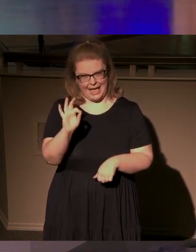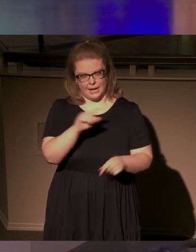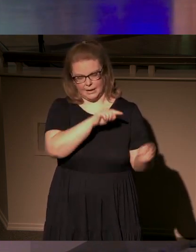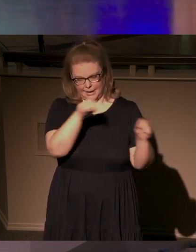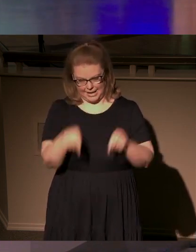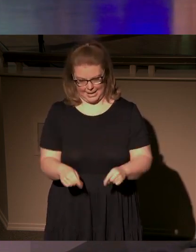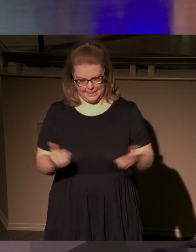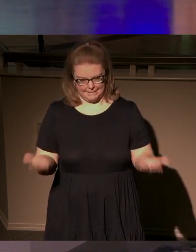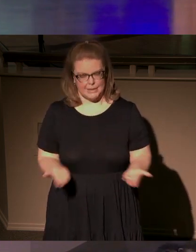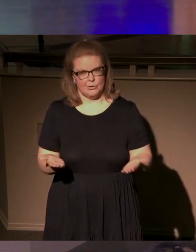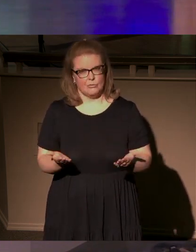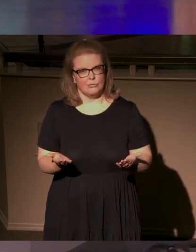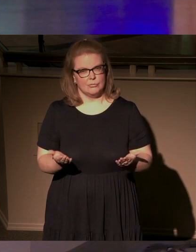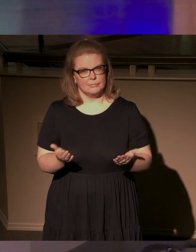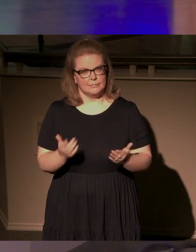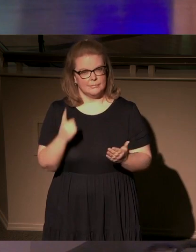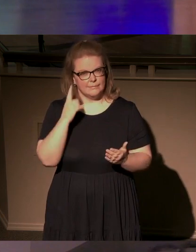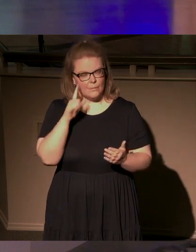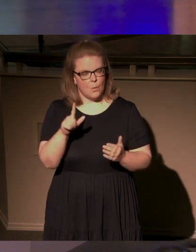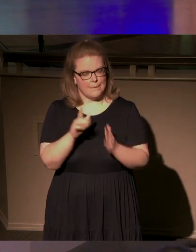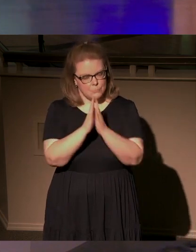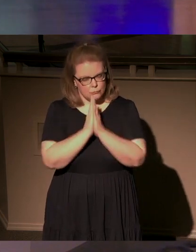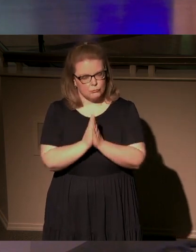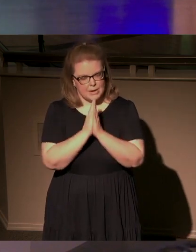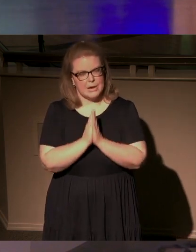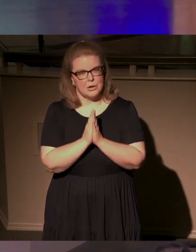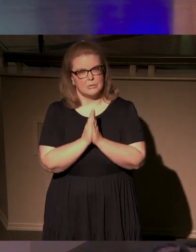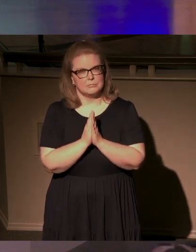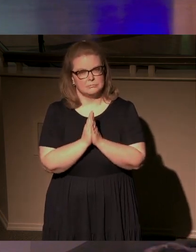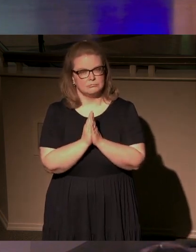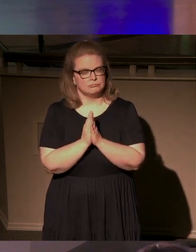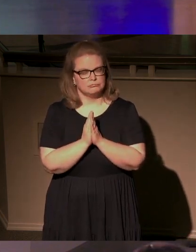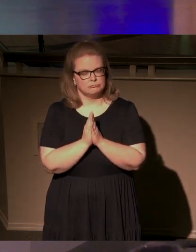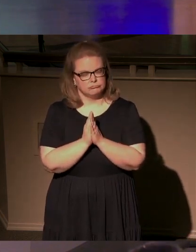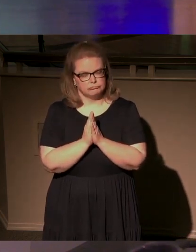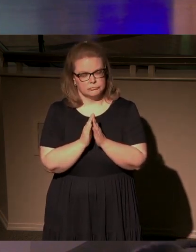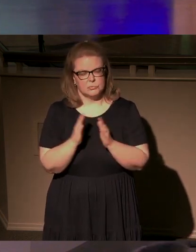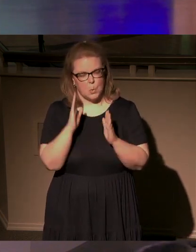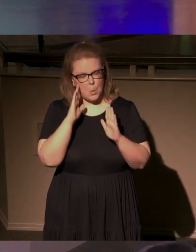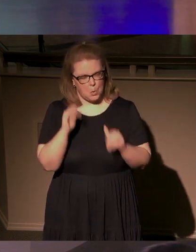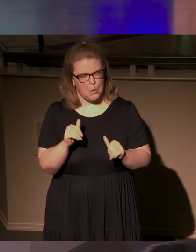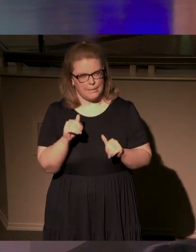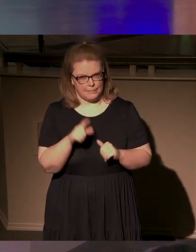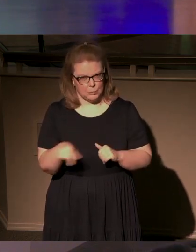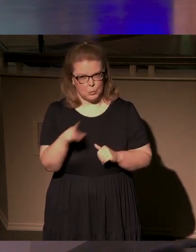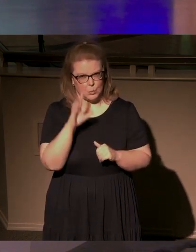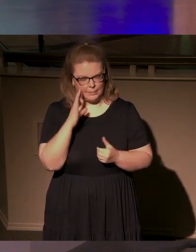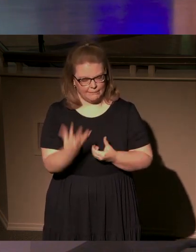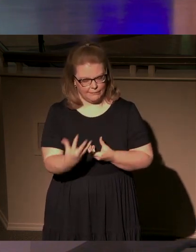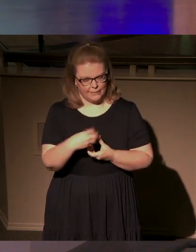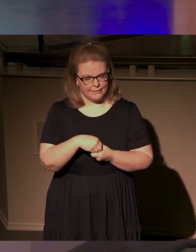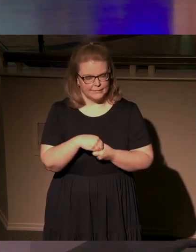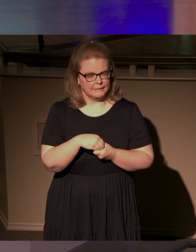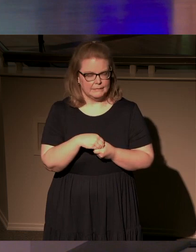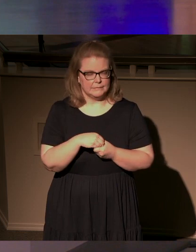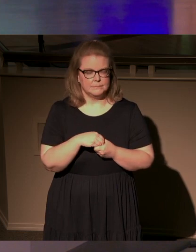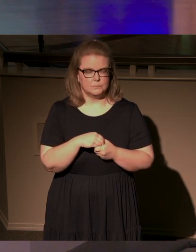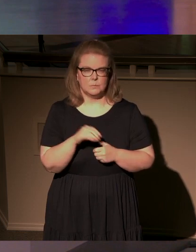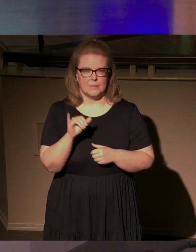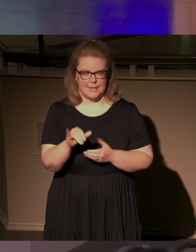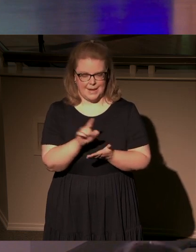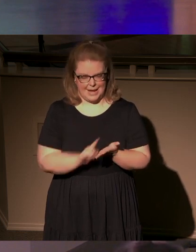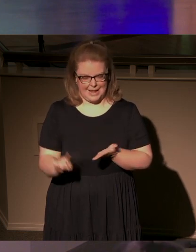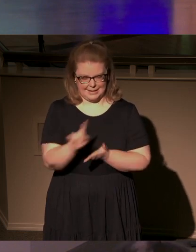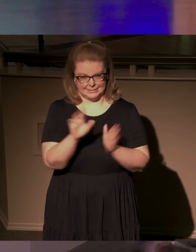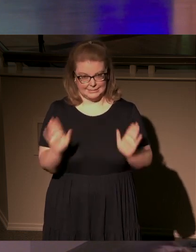prayer. It's private prayer, and we do a little bit of public prayer, and so I hope that you will you'll participate with that